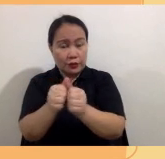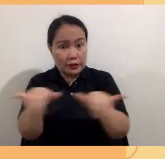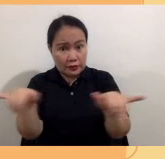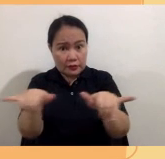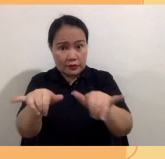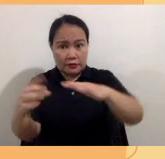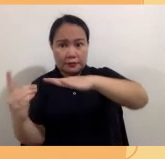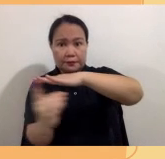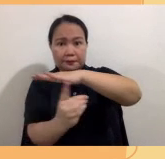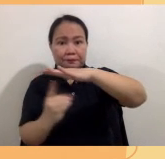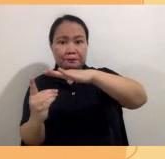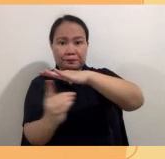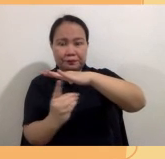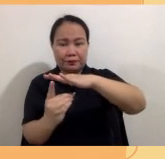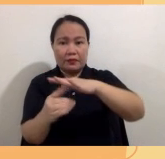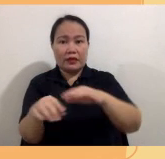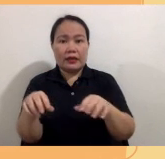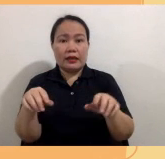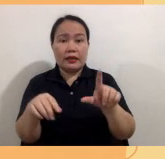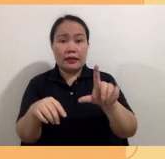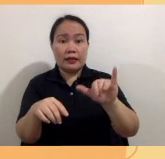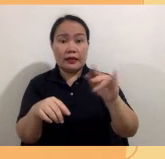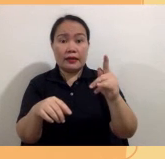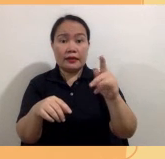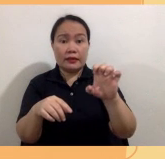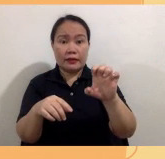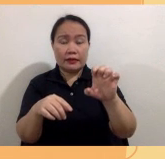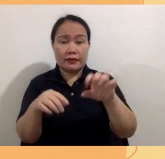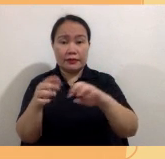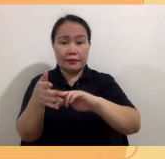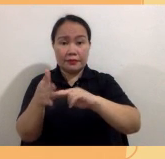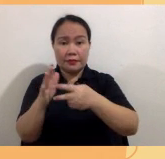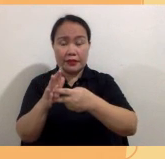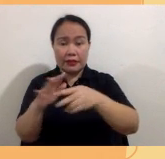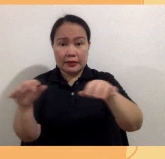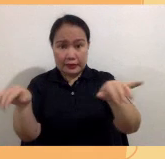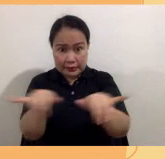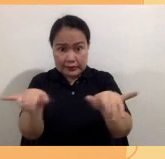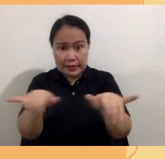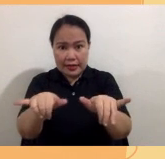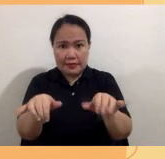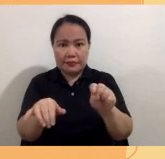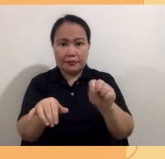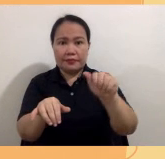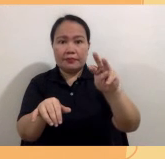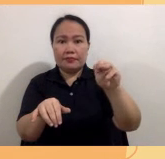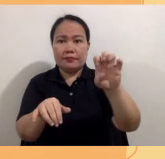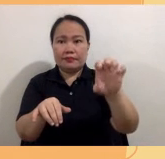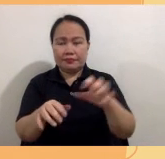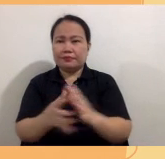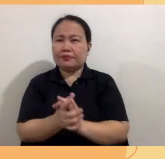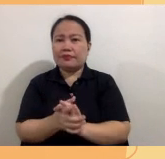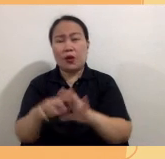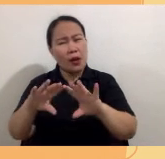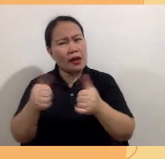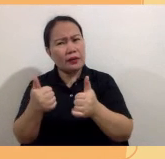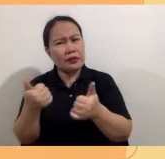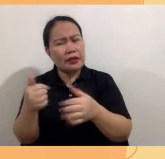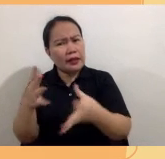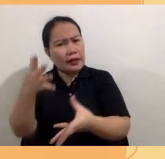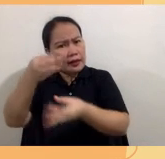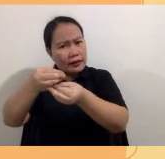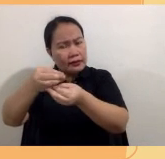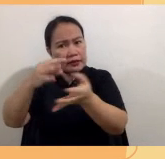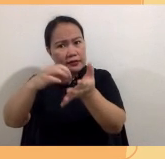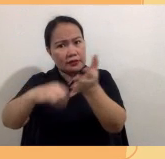rational algebraic expressions with like denominators. So, how do we add and subtract similar